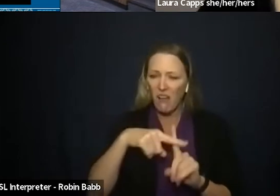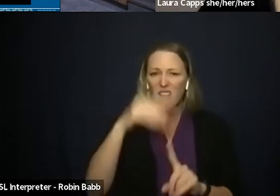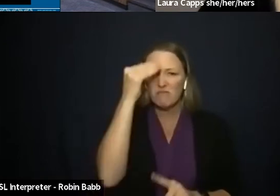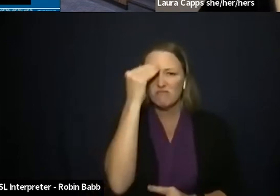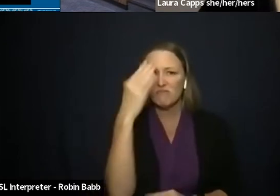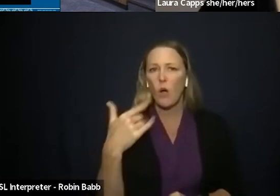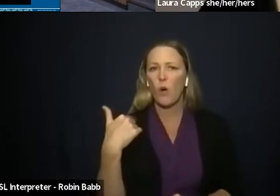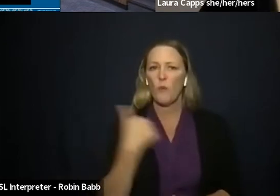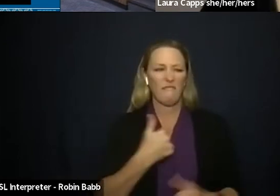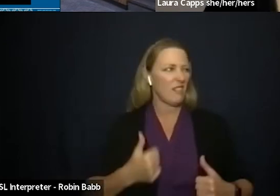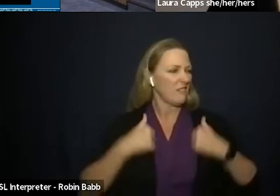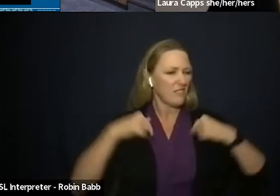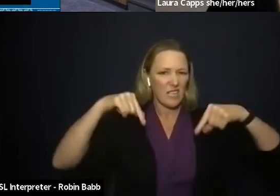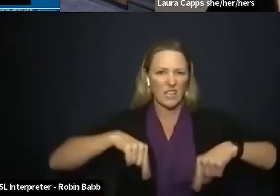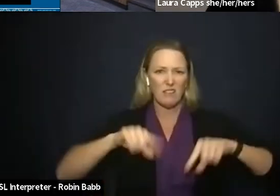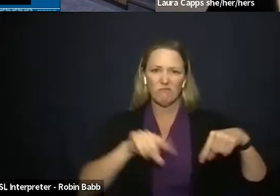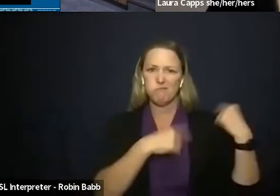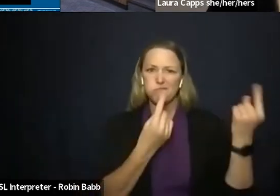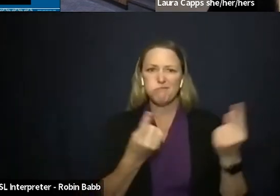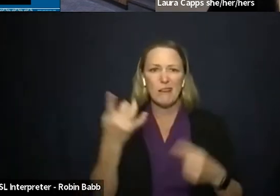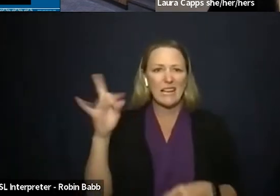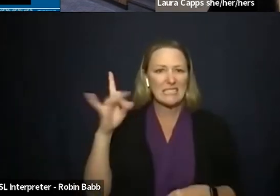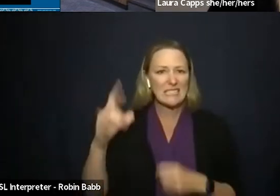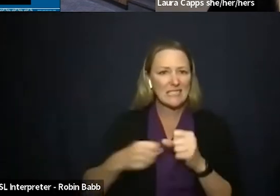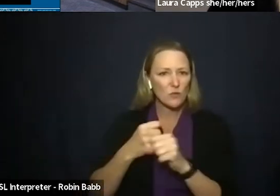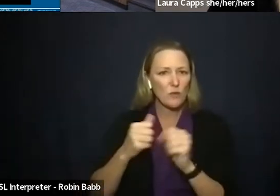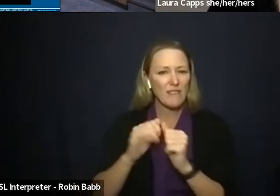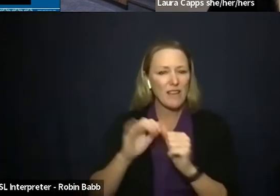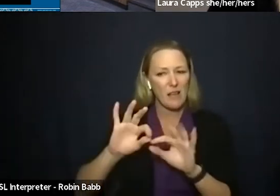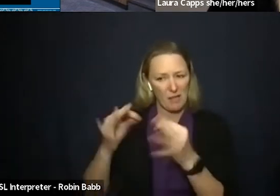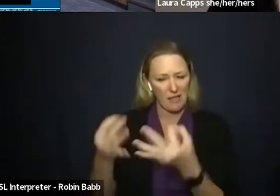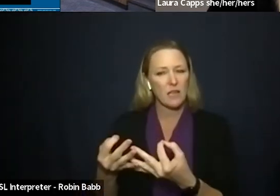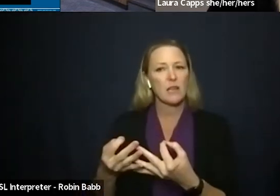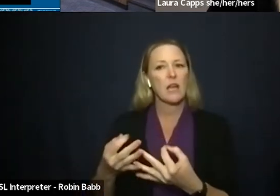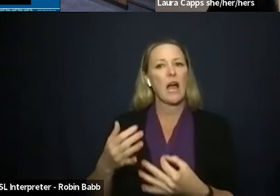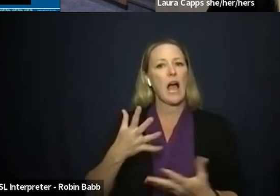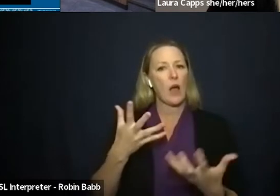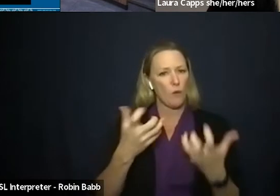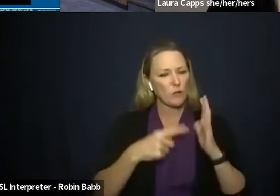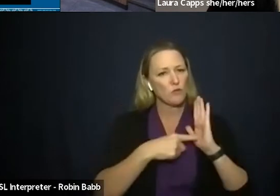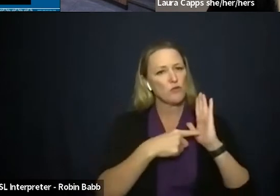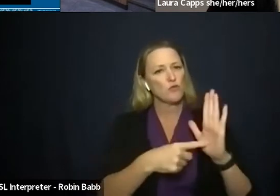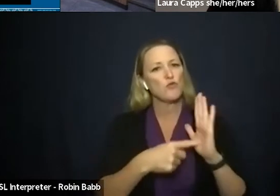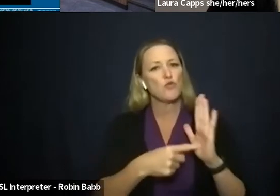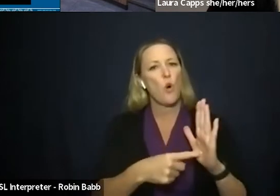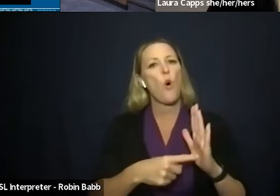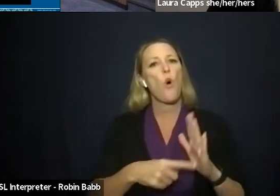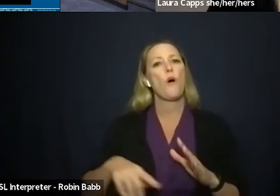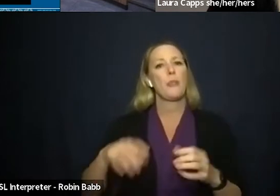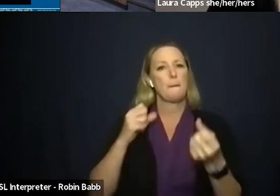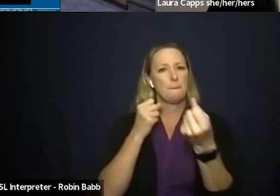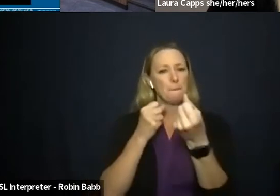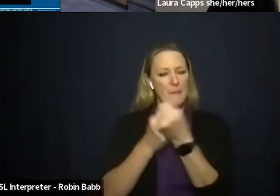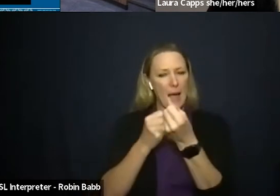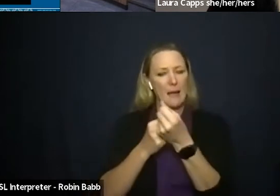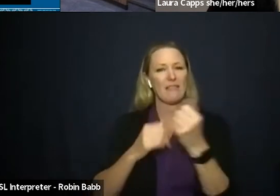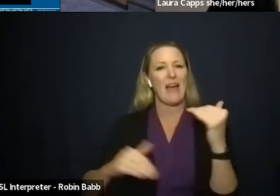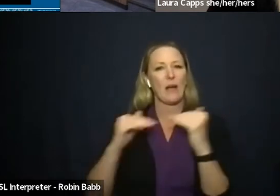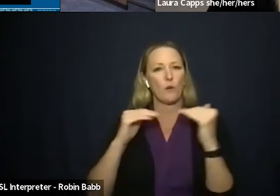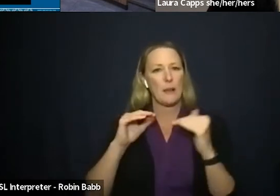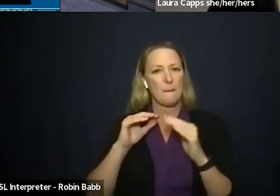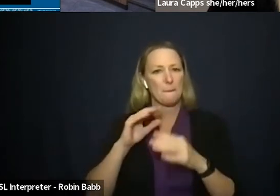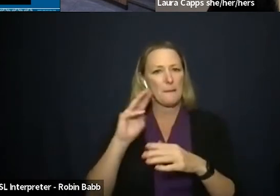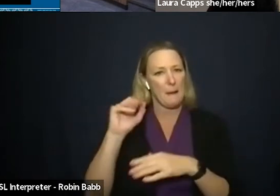in santa barbara for the past 18 years today i'm here to show my support for our equity maps submitted by cause nfla because it most accurately represents